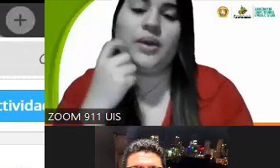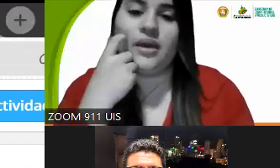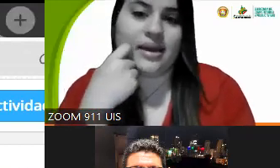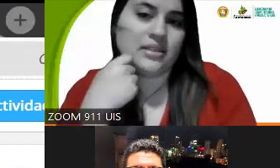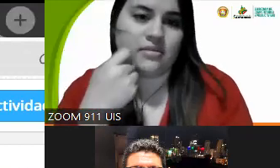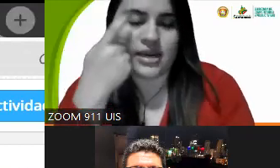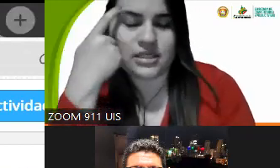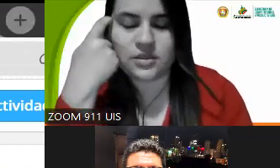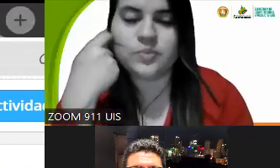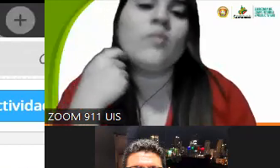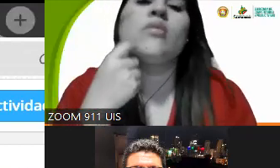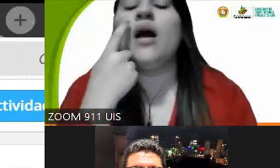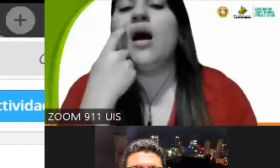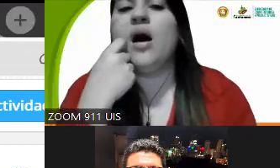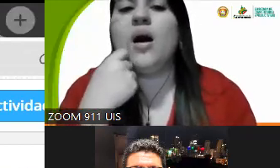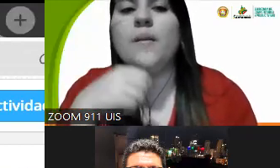this will be exit, right?